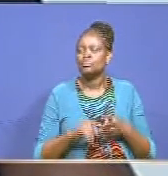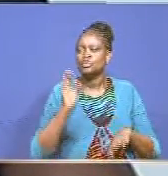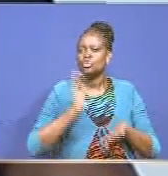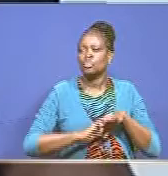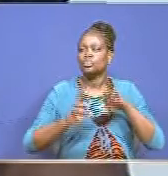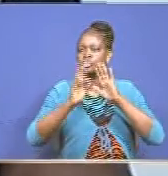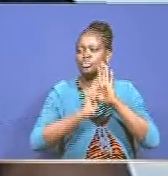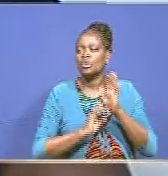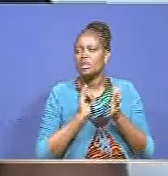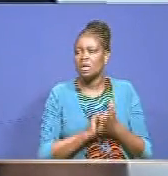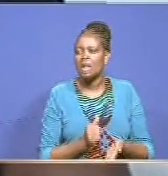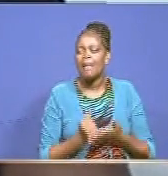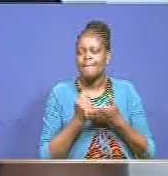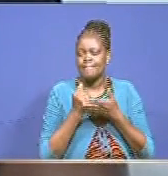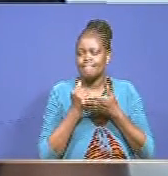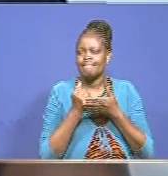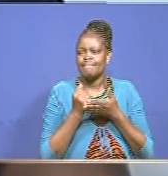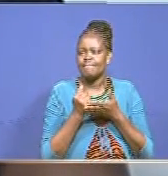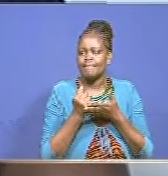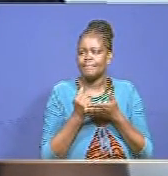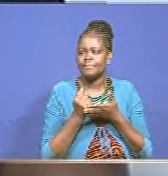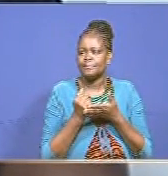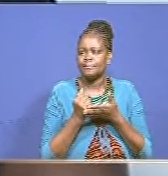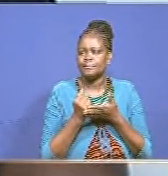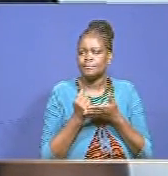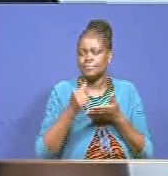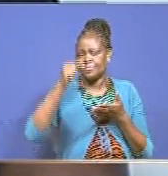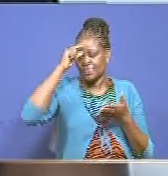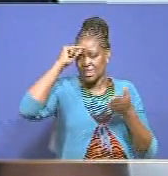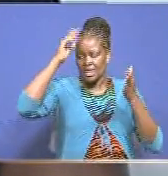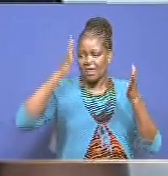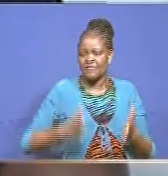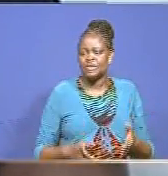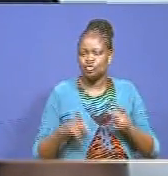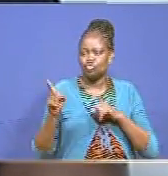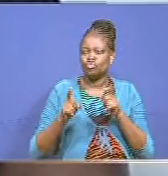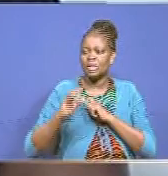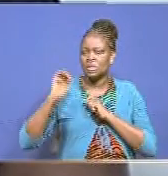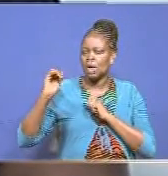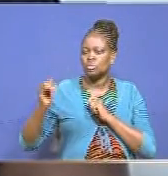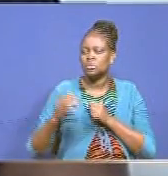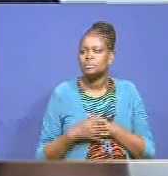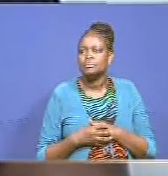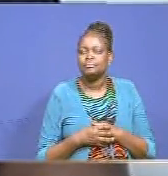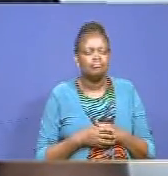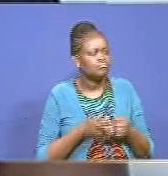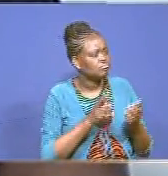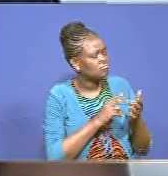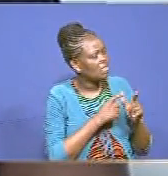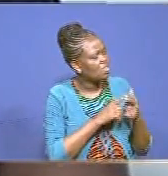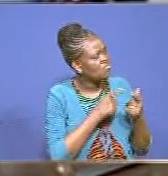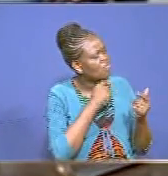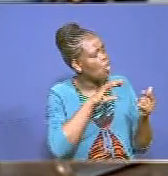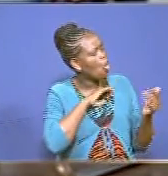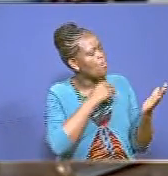that would really assist maybe the governors to, uh-huh, run the counties. So will you be coming with your own proposal,